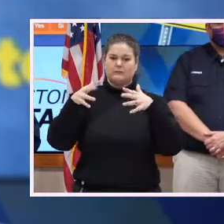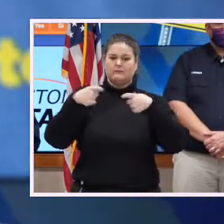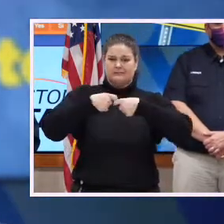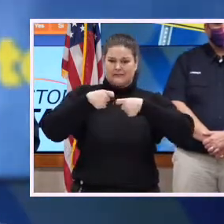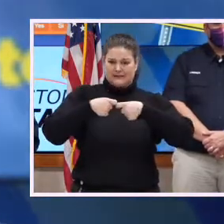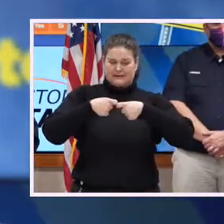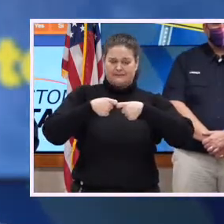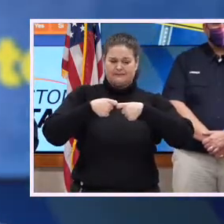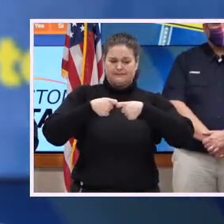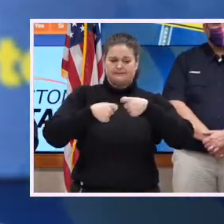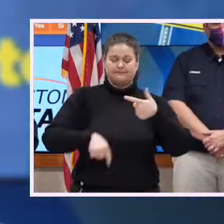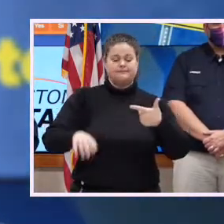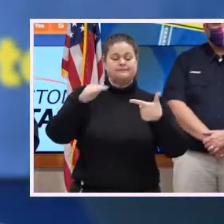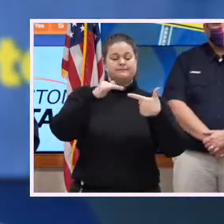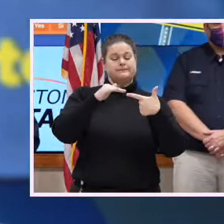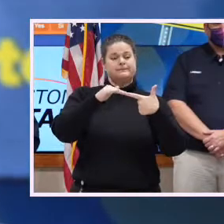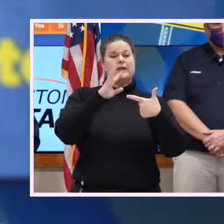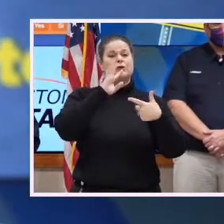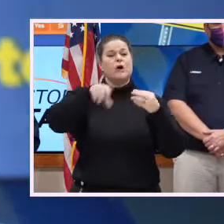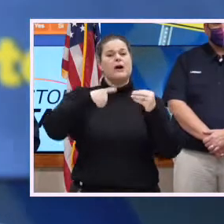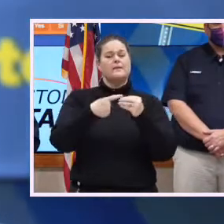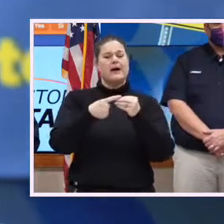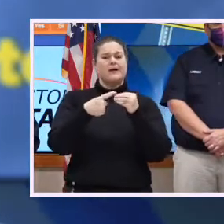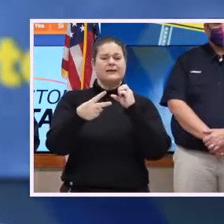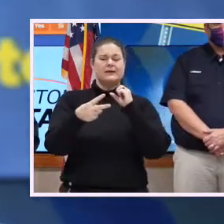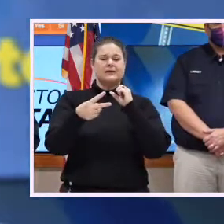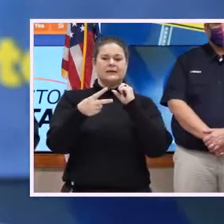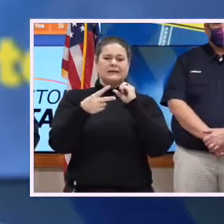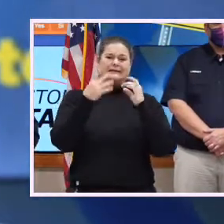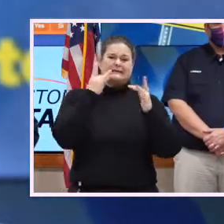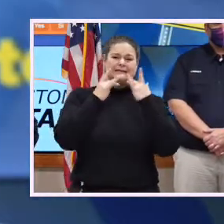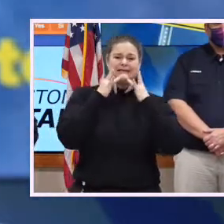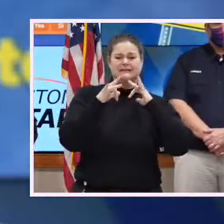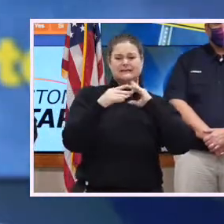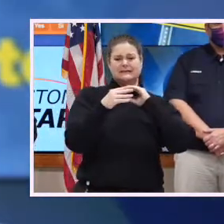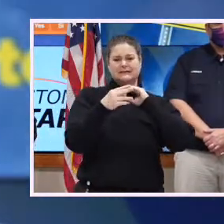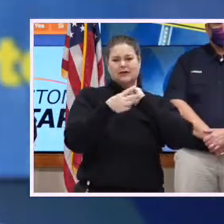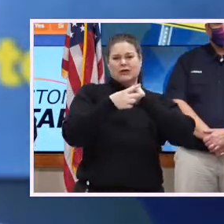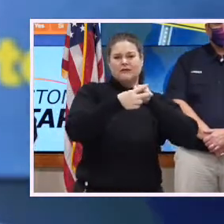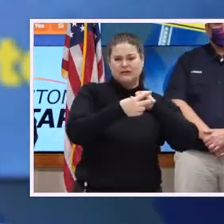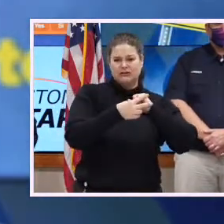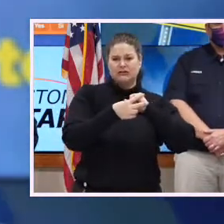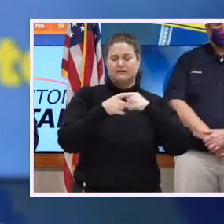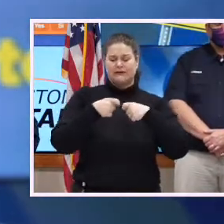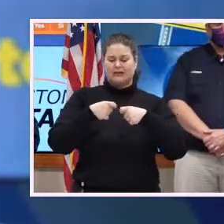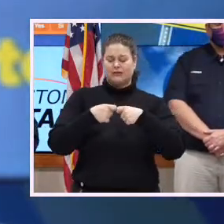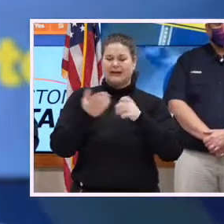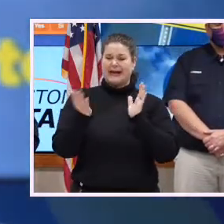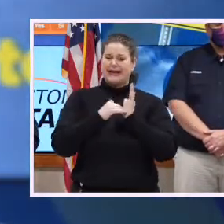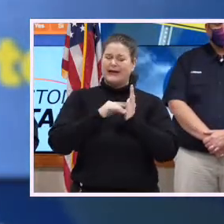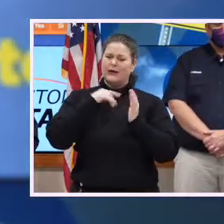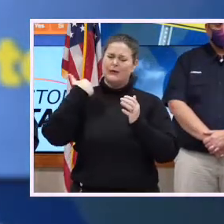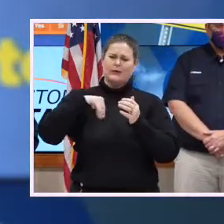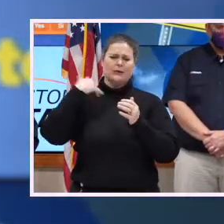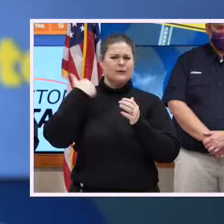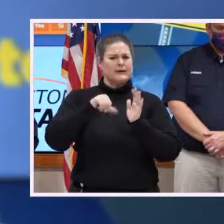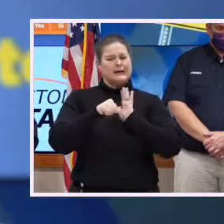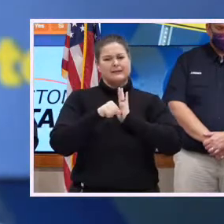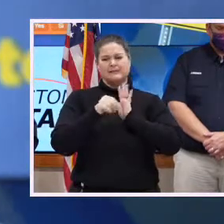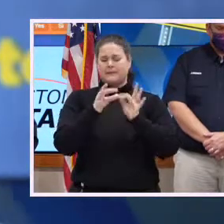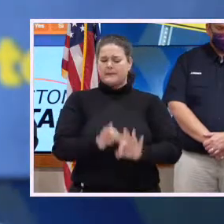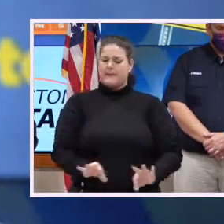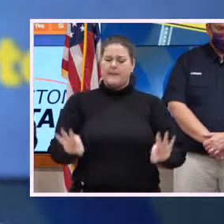Second, let me talk about conservation again. The judge and I talked about that yesterday. Let me stress the importance of